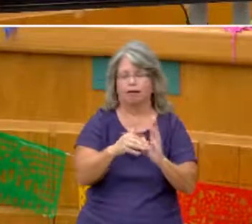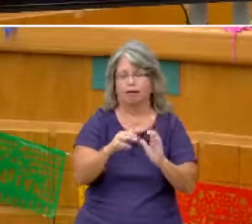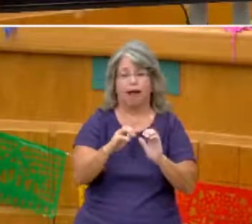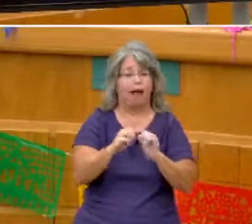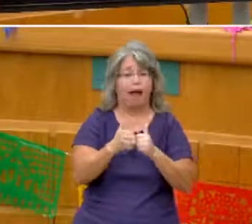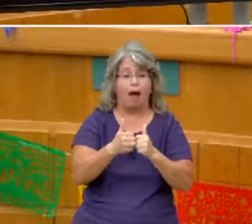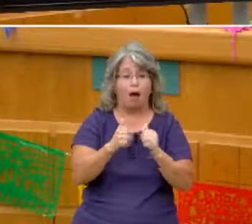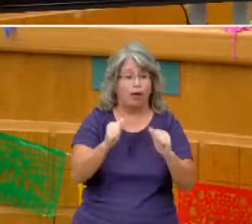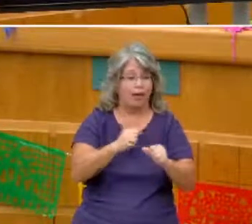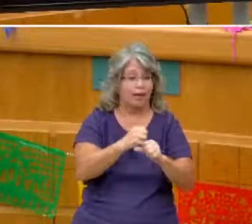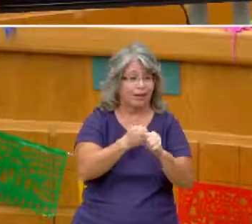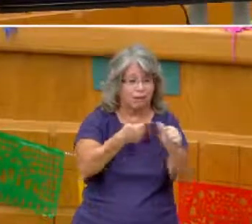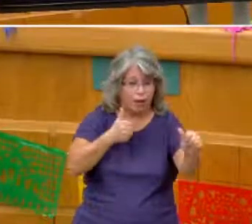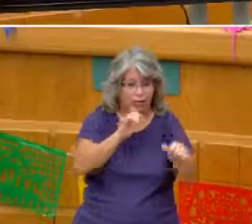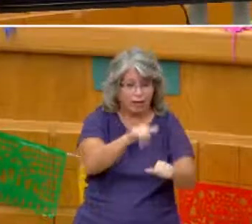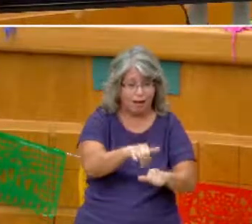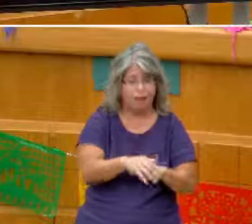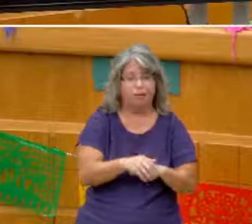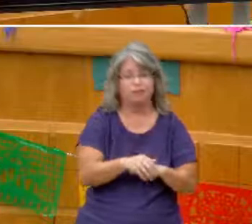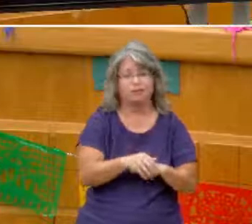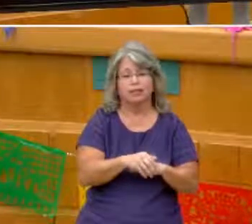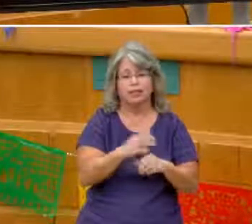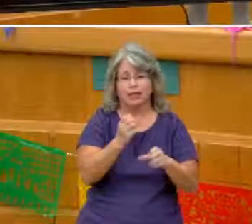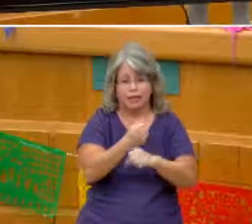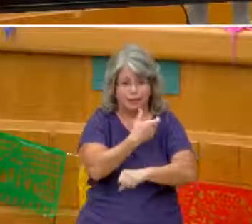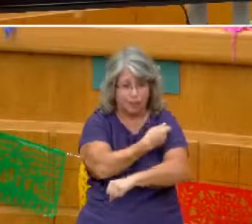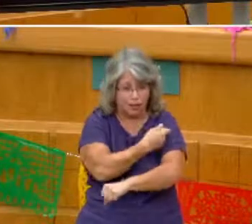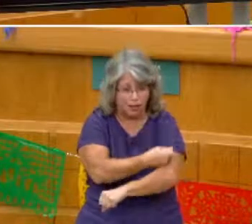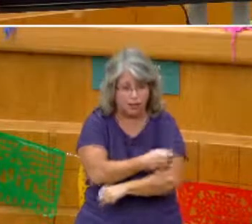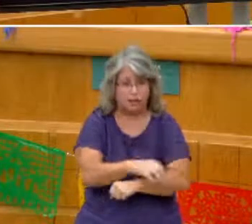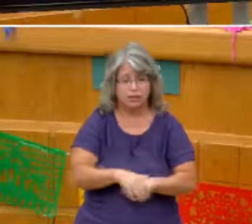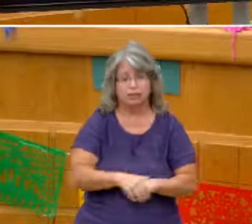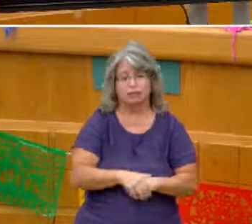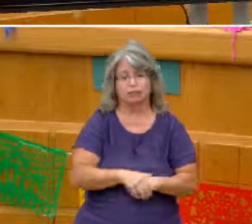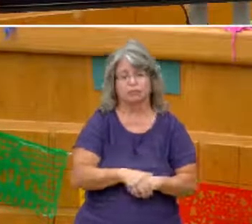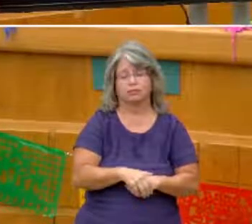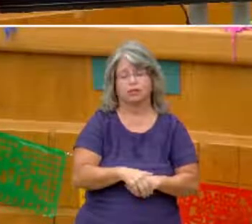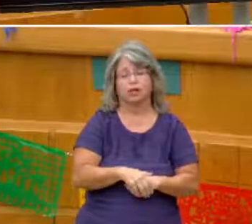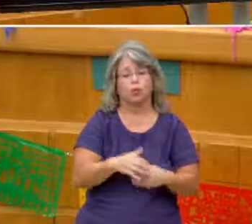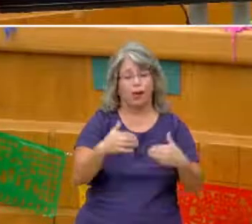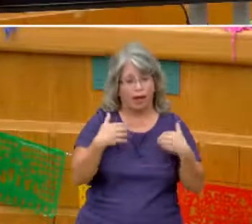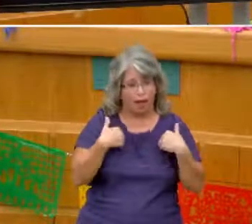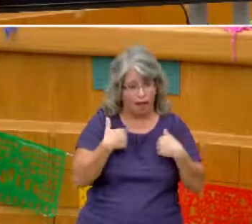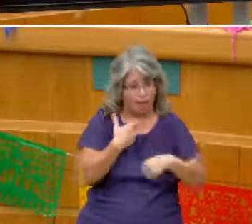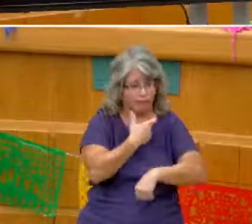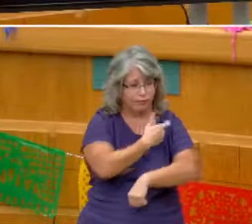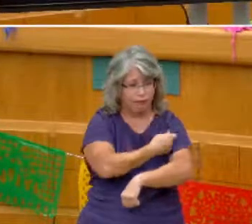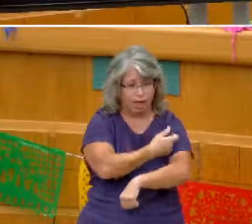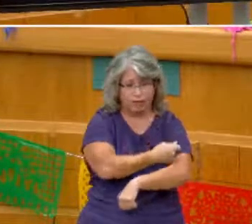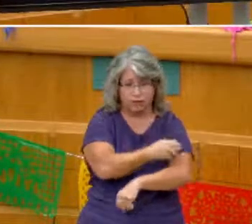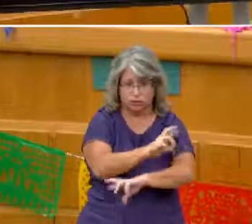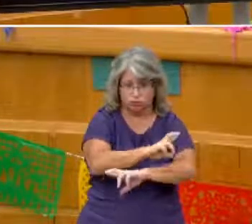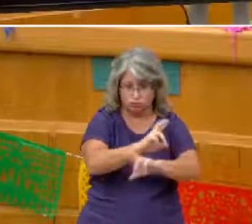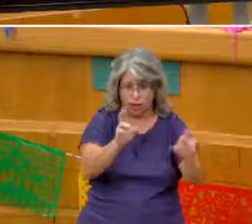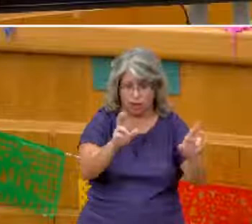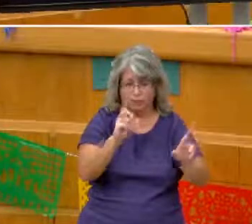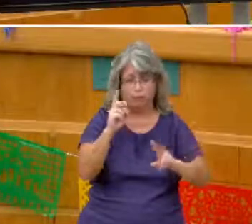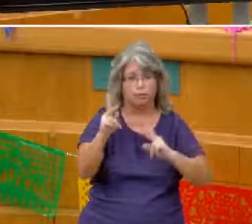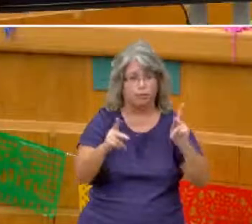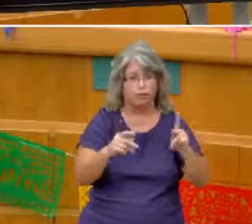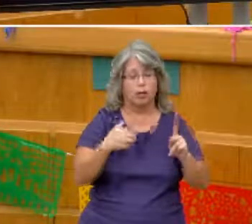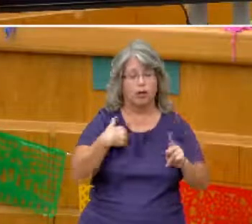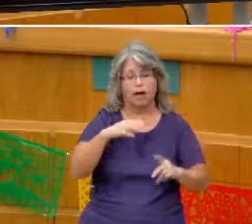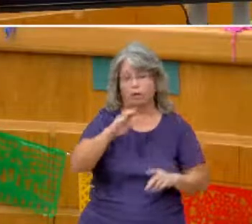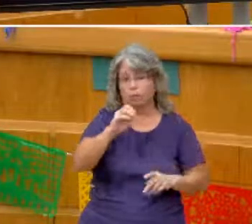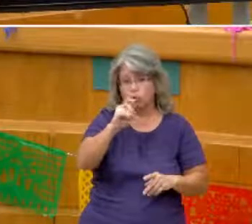practices. We have the vaccines, we have the booster shots for those who were vaccinated early this year and are at risk. We have